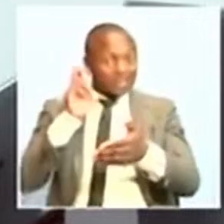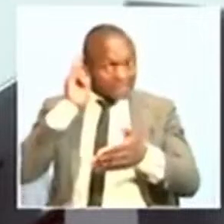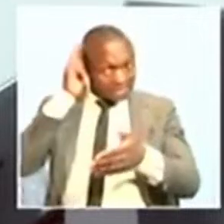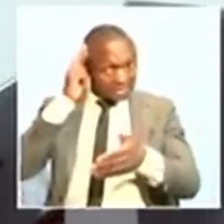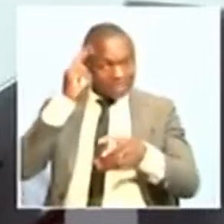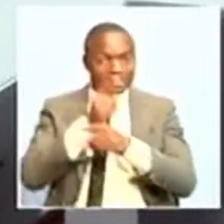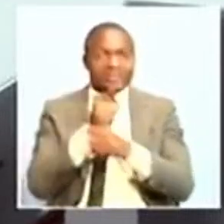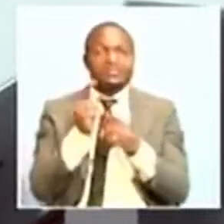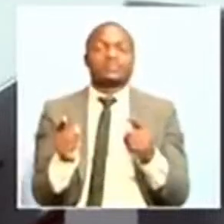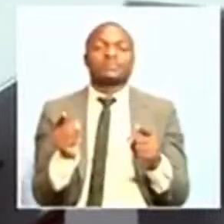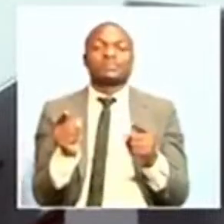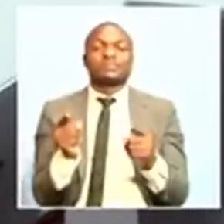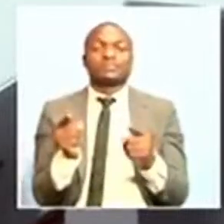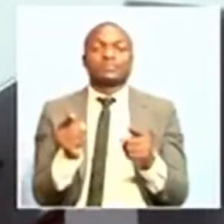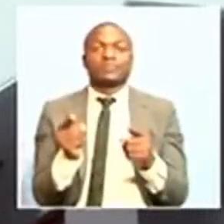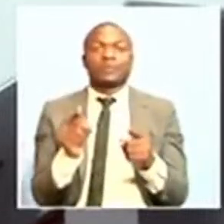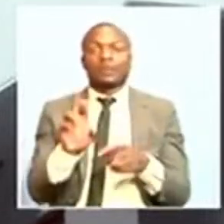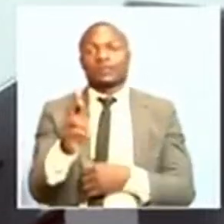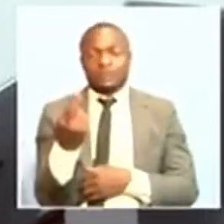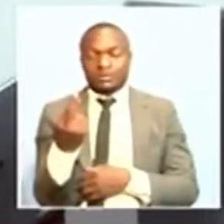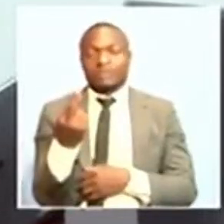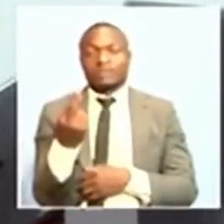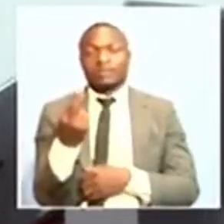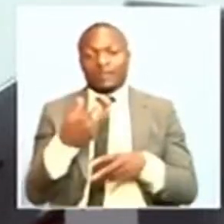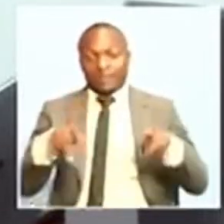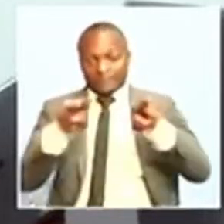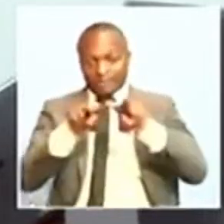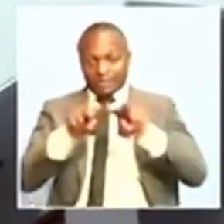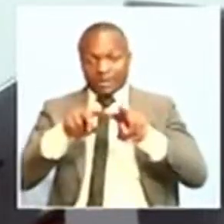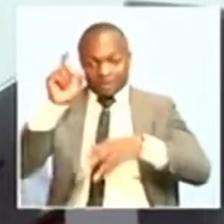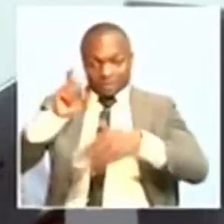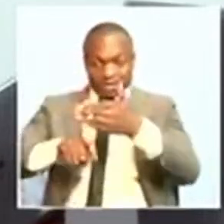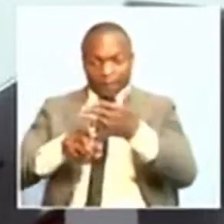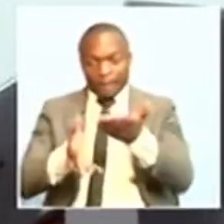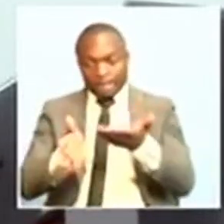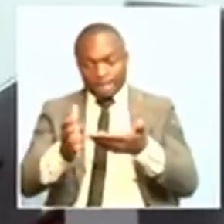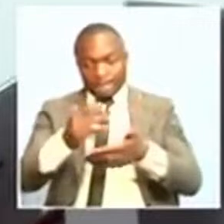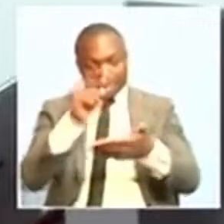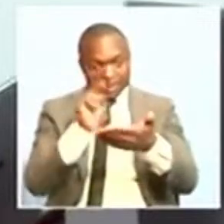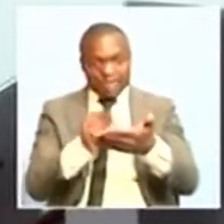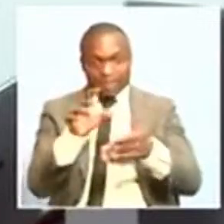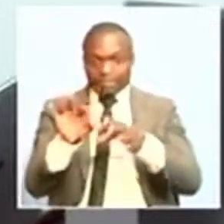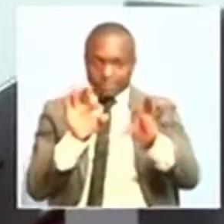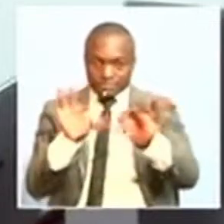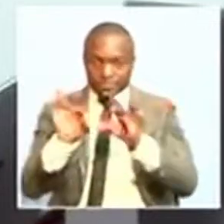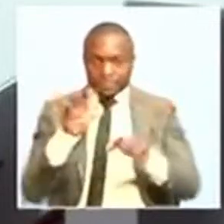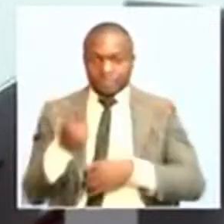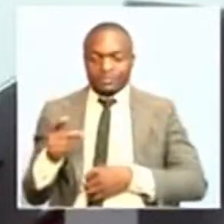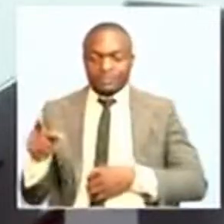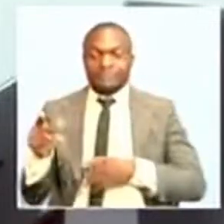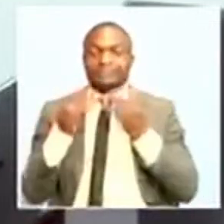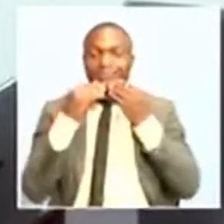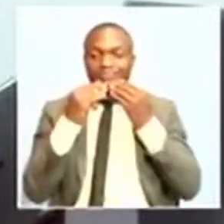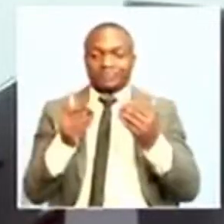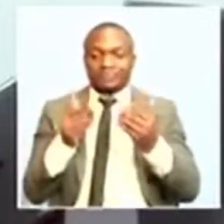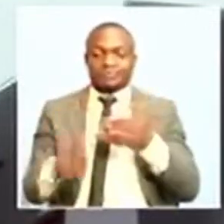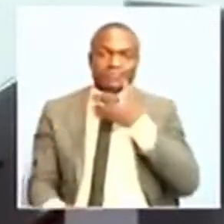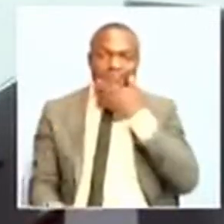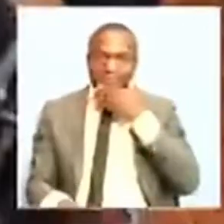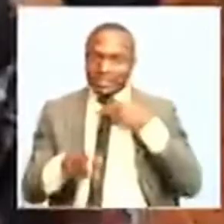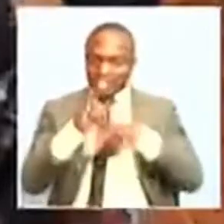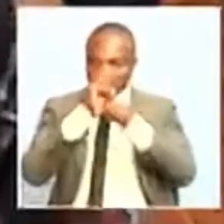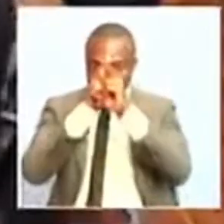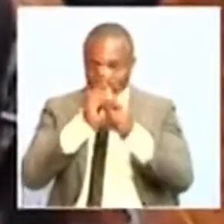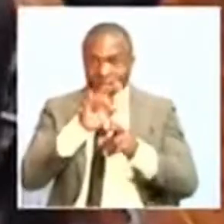to just retain the value of the tax that is collected on these selected products. Thank you, Honourable Chair. Honourable